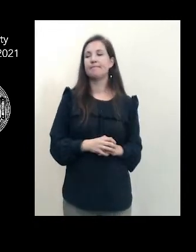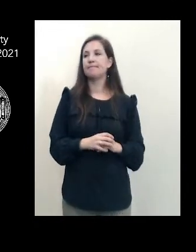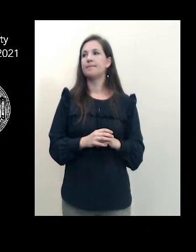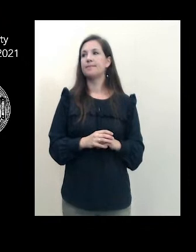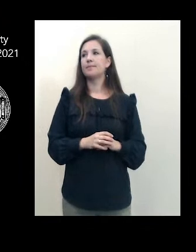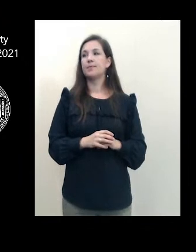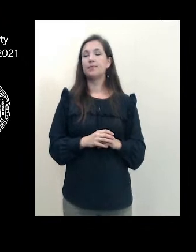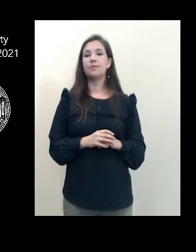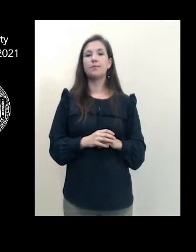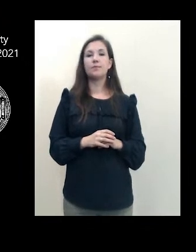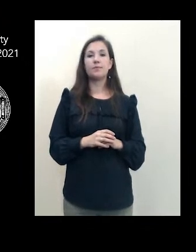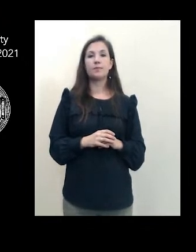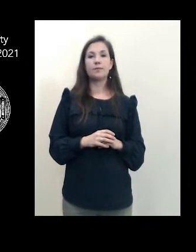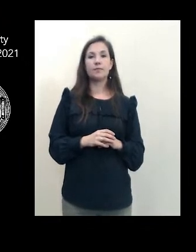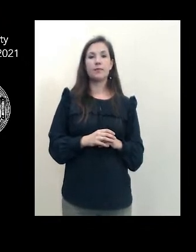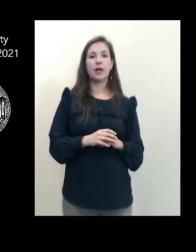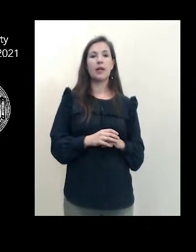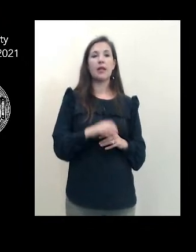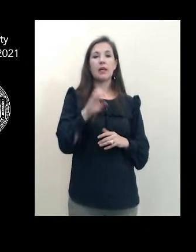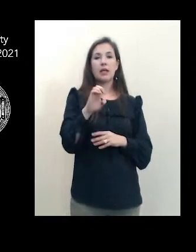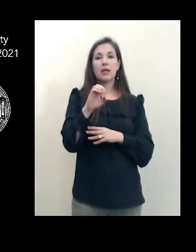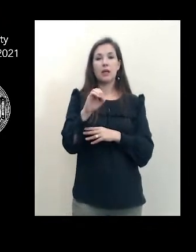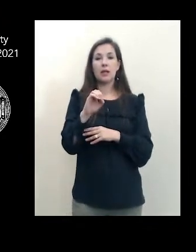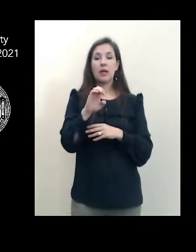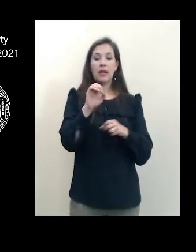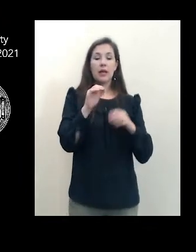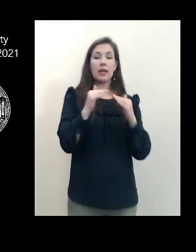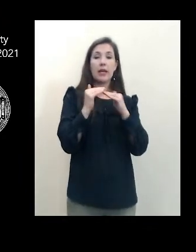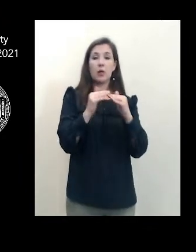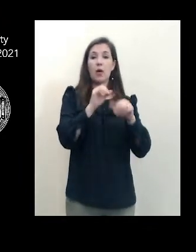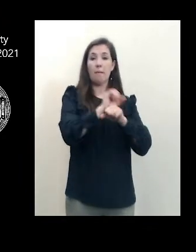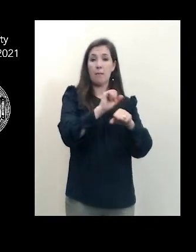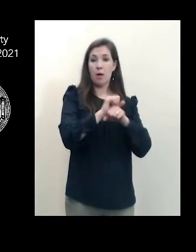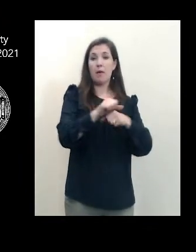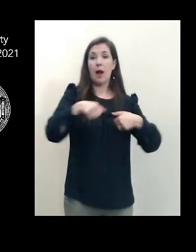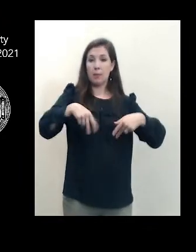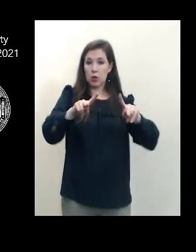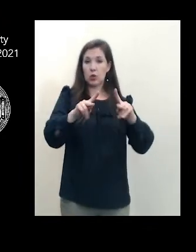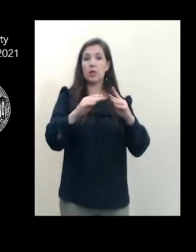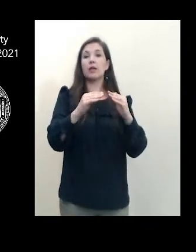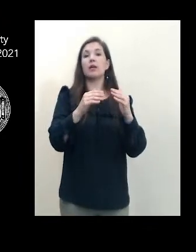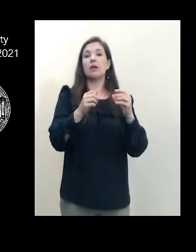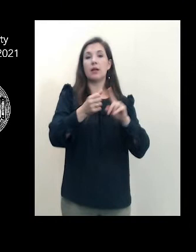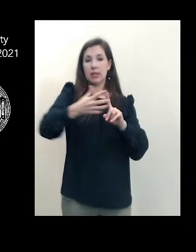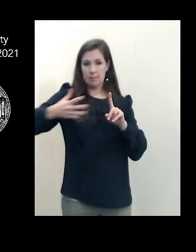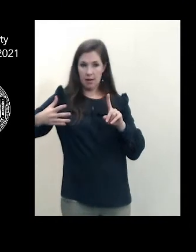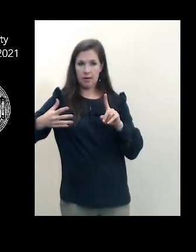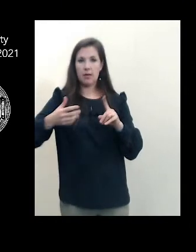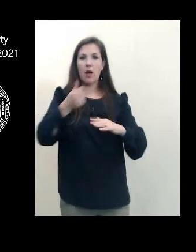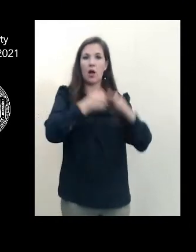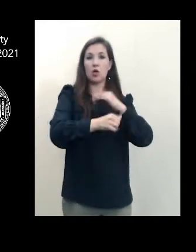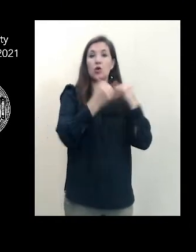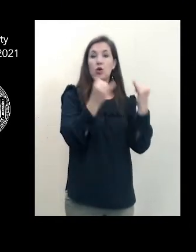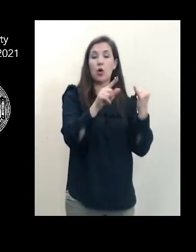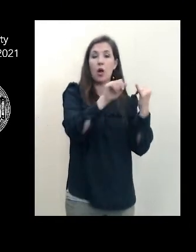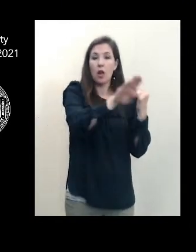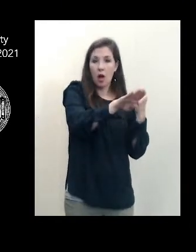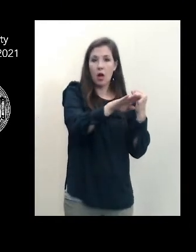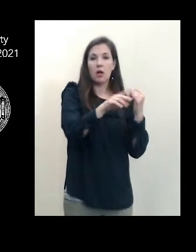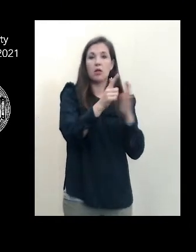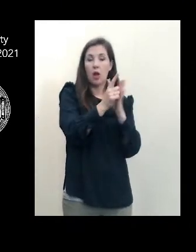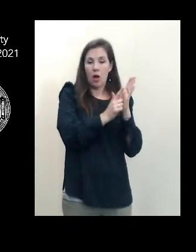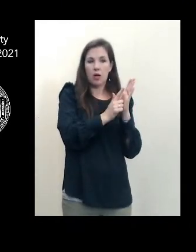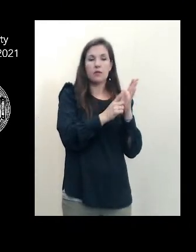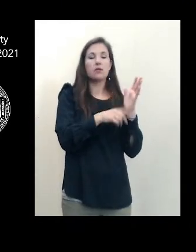we're expanding the Office of Equal Employment Opportunity to meet its expanded compliance requirements under current law and the MWBE law that's currently